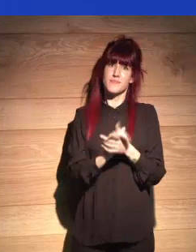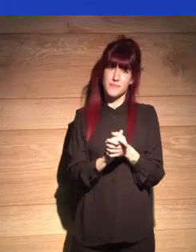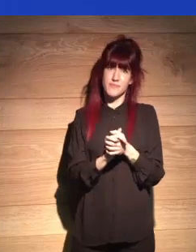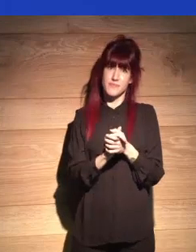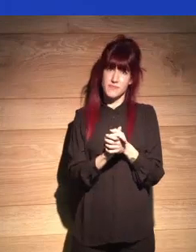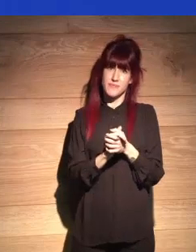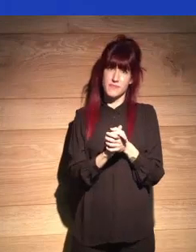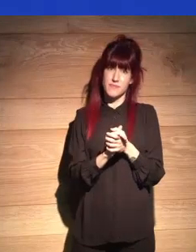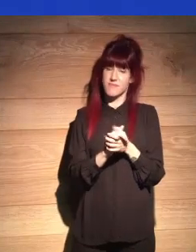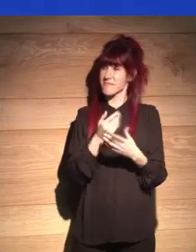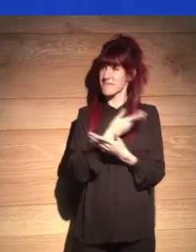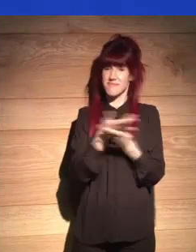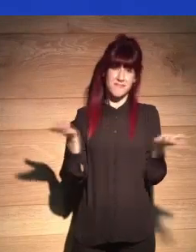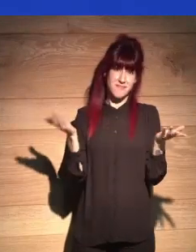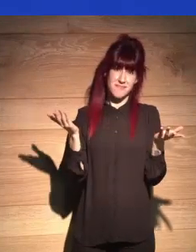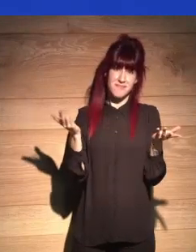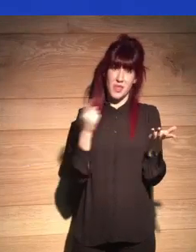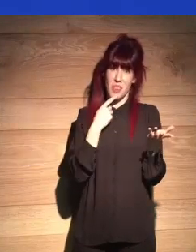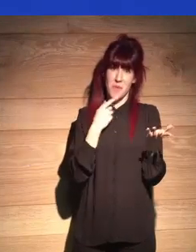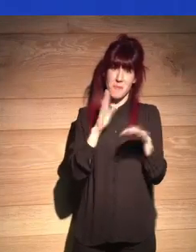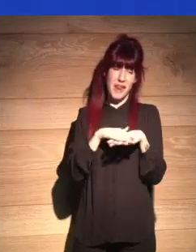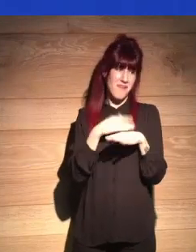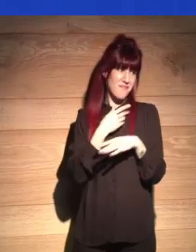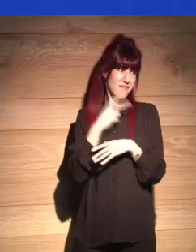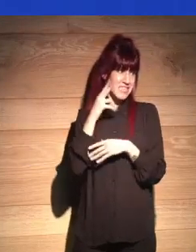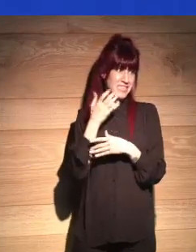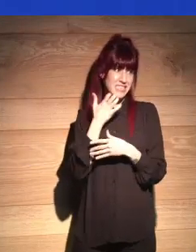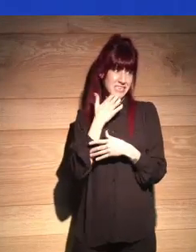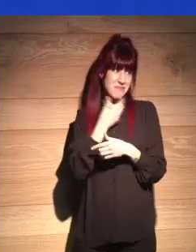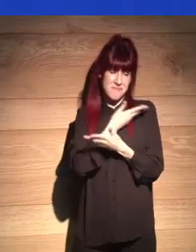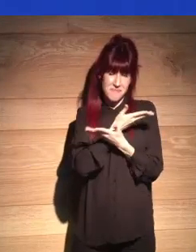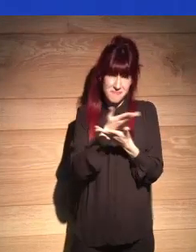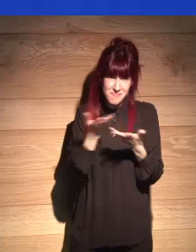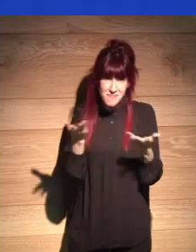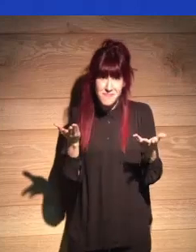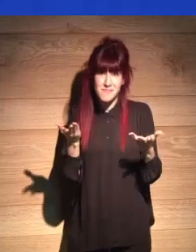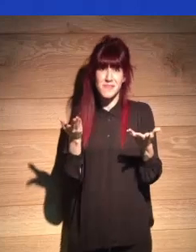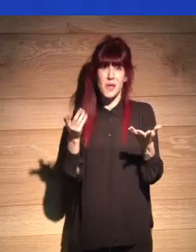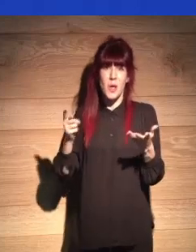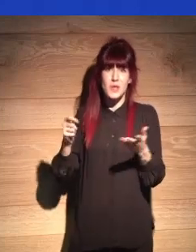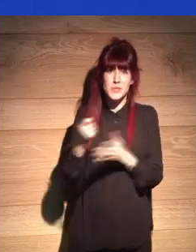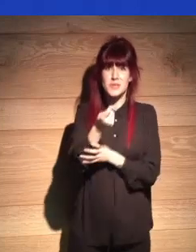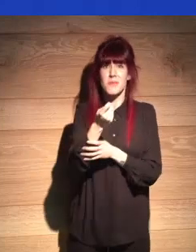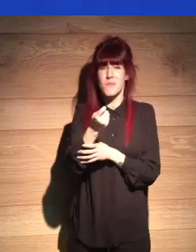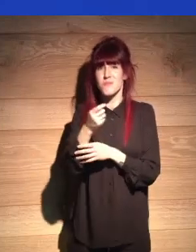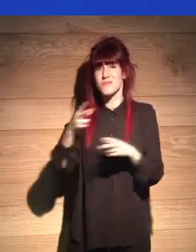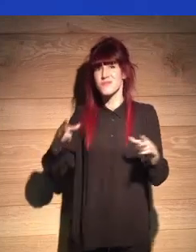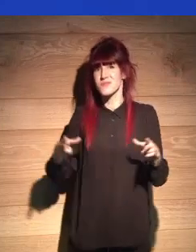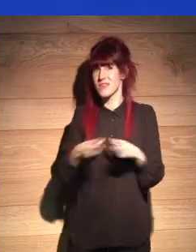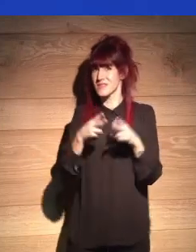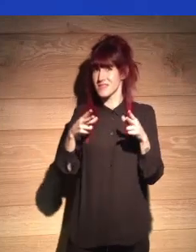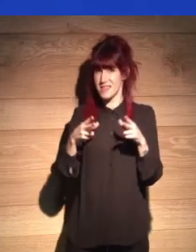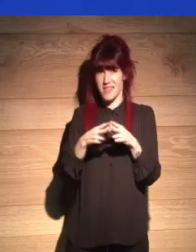street, and we talk with them. We need that, and I leave it there for you to think and see if among all of us, I'm convinced that we will be able